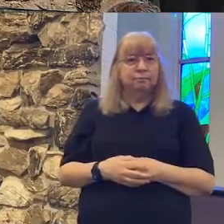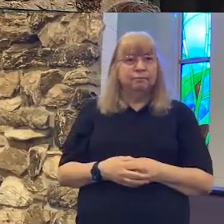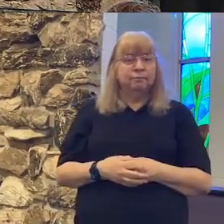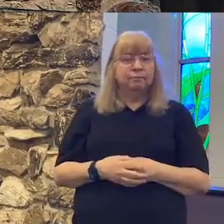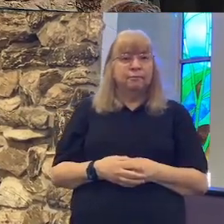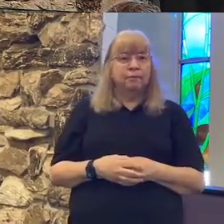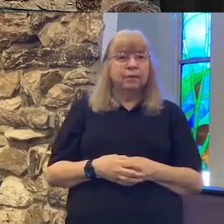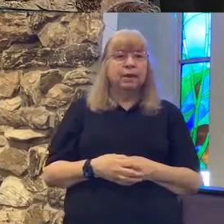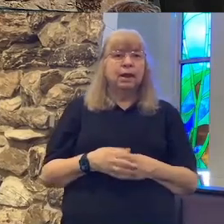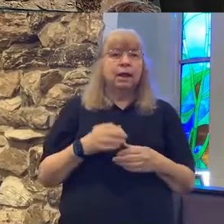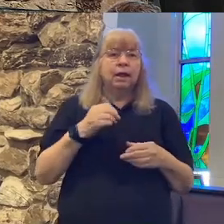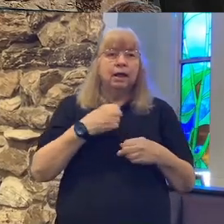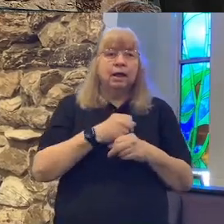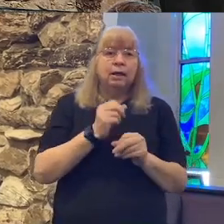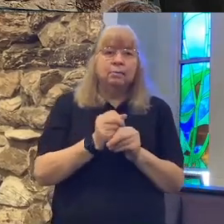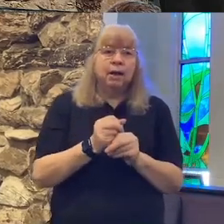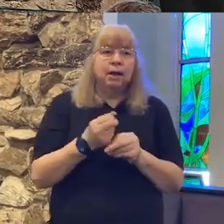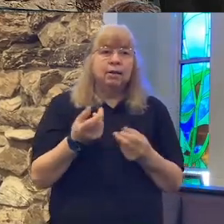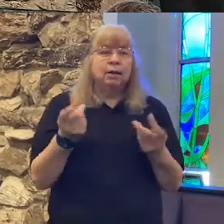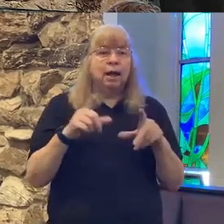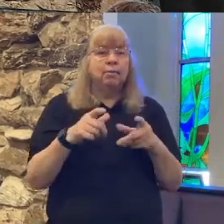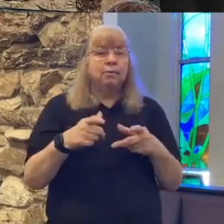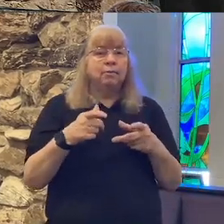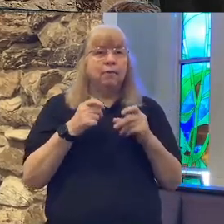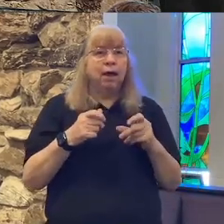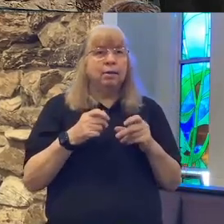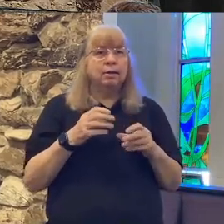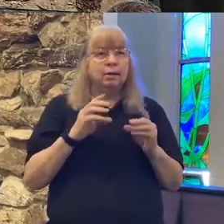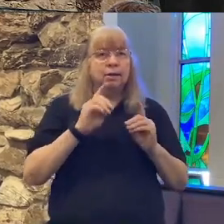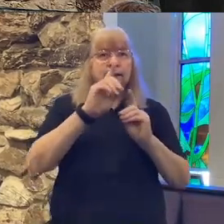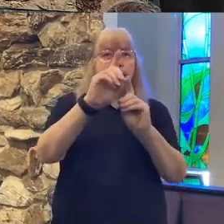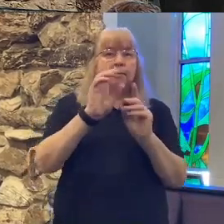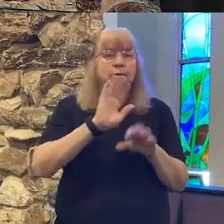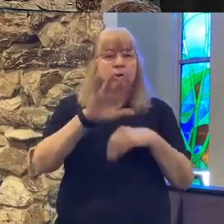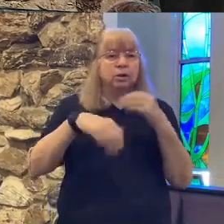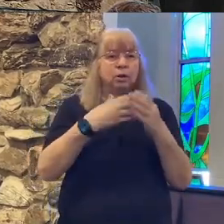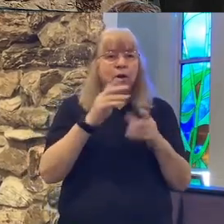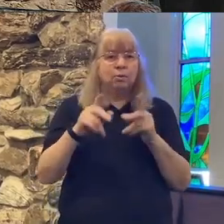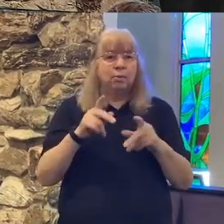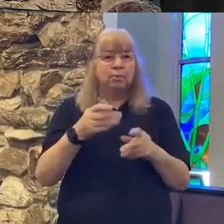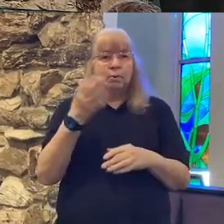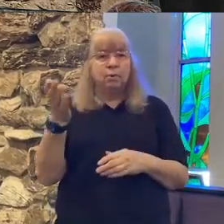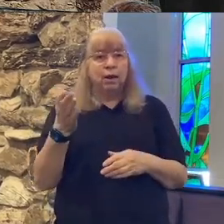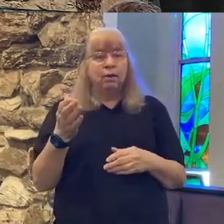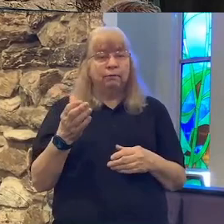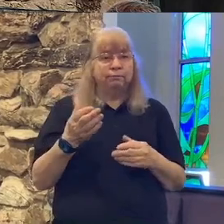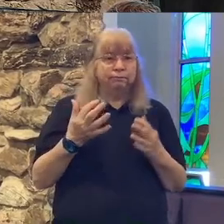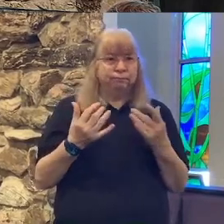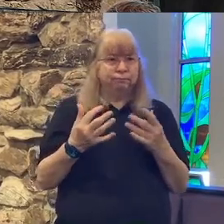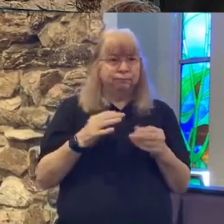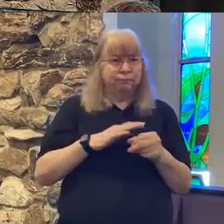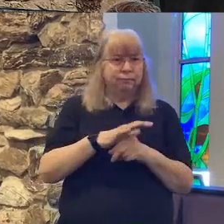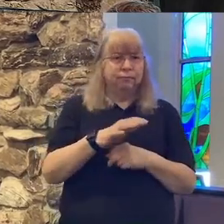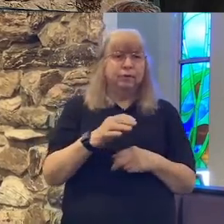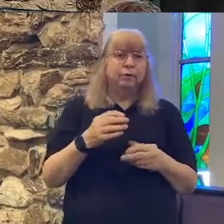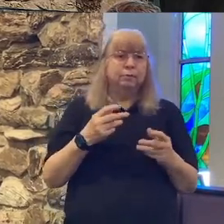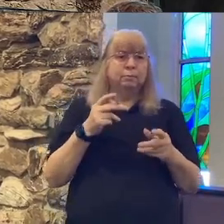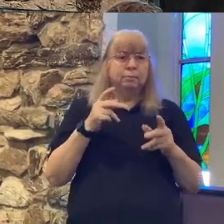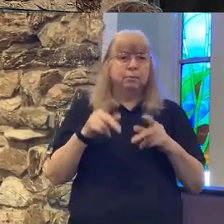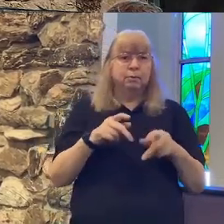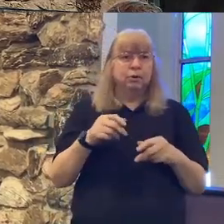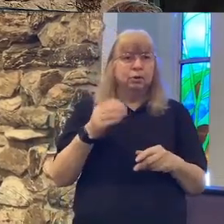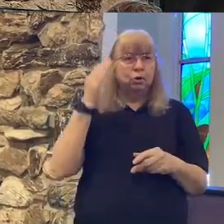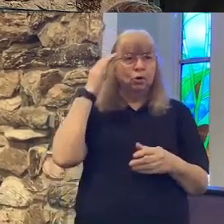And it suddenly made these disciples and all the people that were there fire-filled people. You know what that